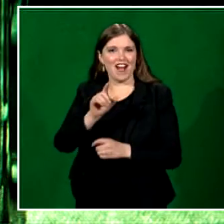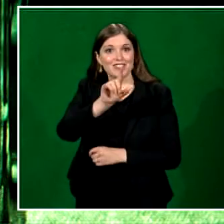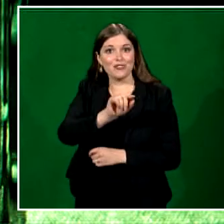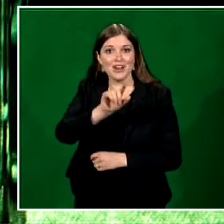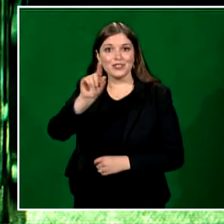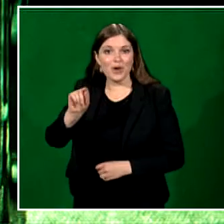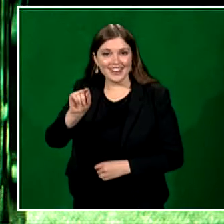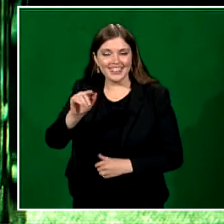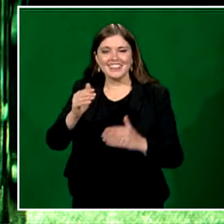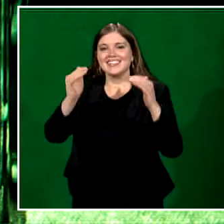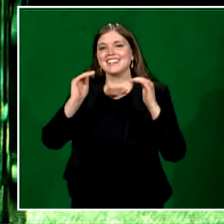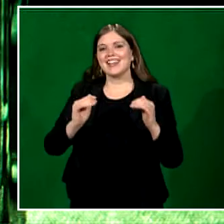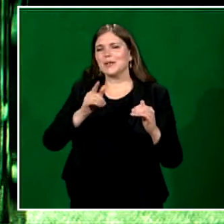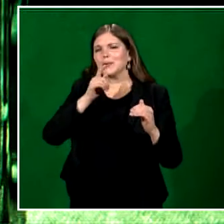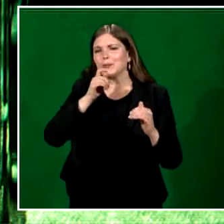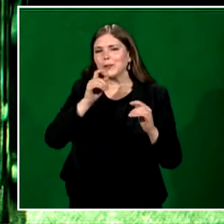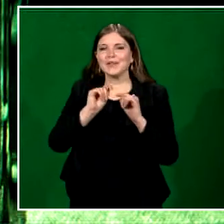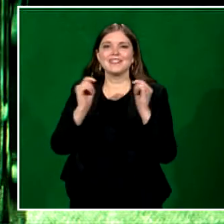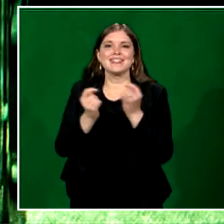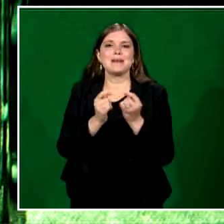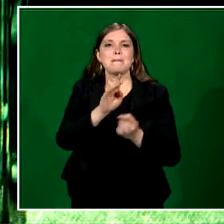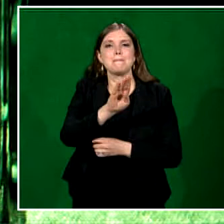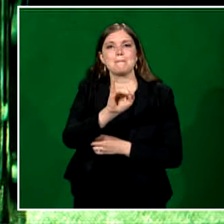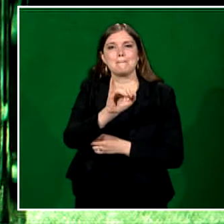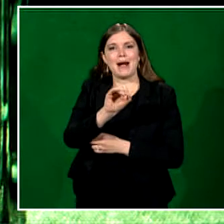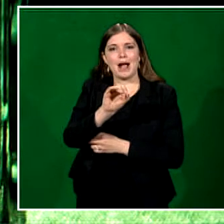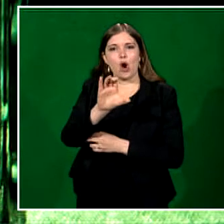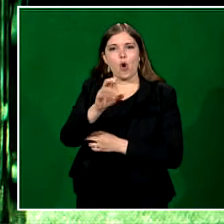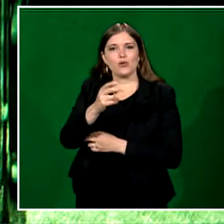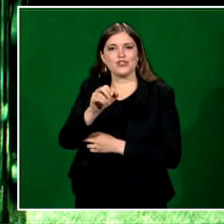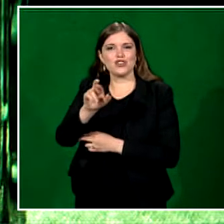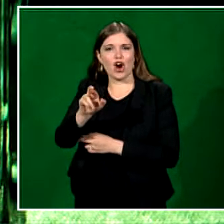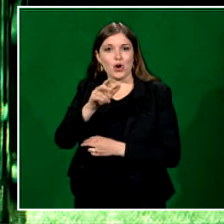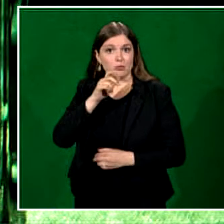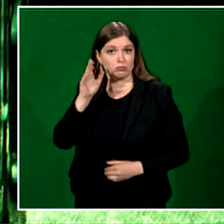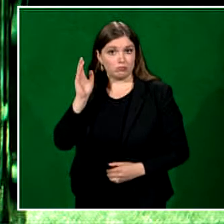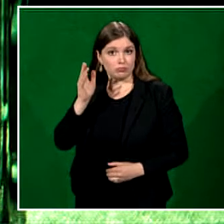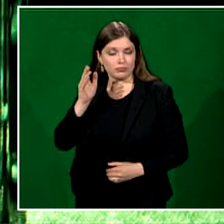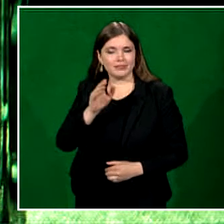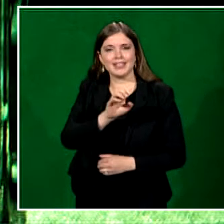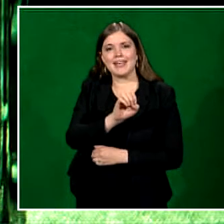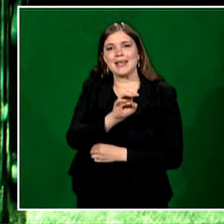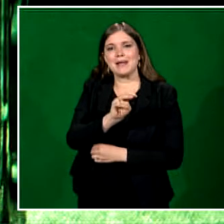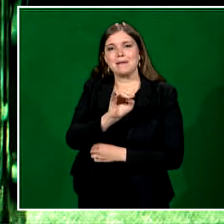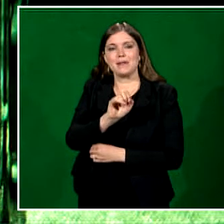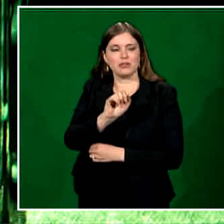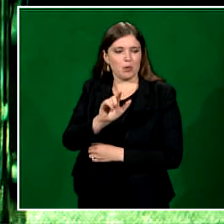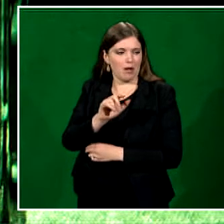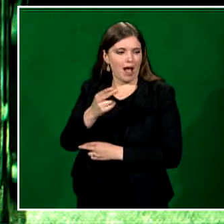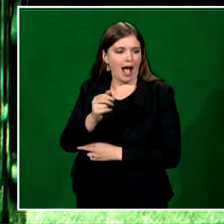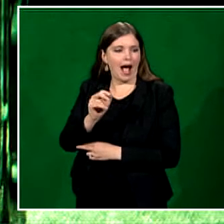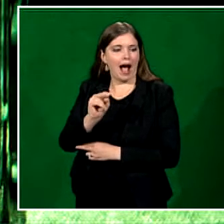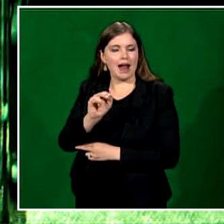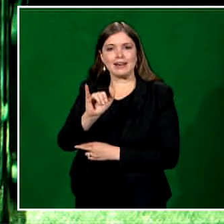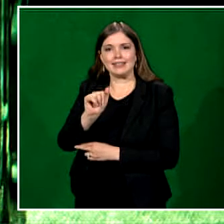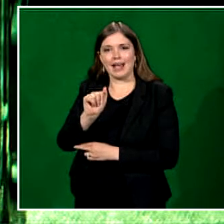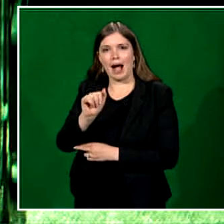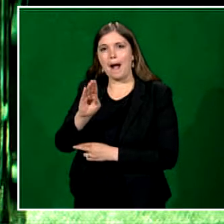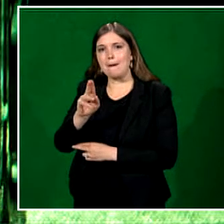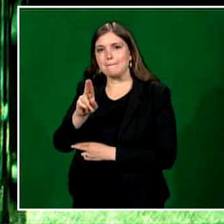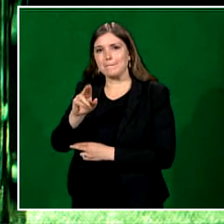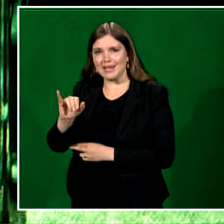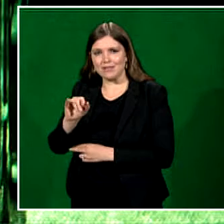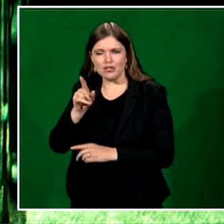2020. Next up, we have Team Biochar. And to present for Team Biochar is Emmanuel Hanyabi, who's working towards a